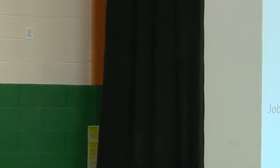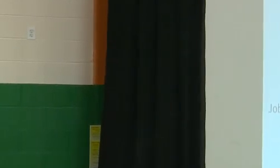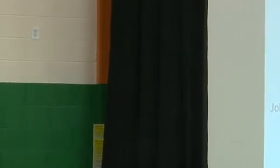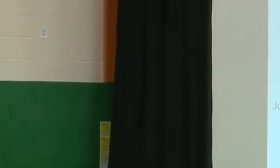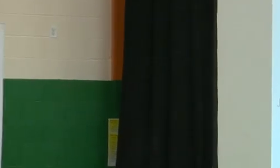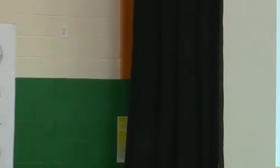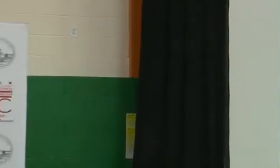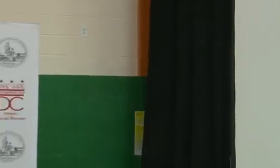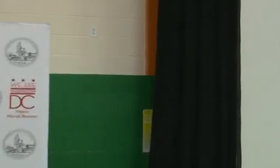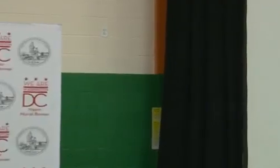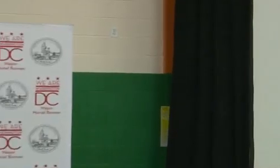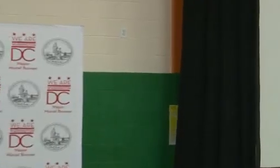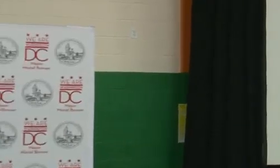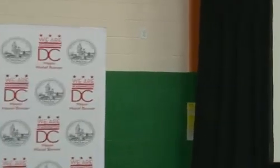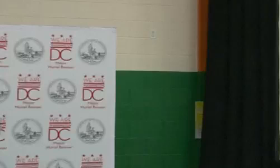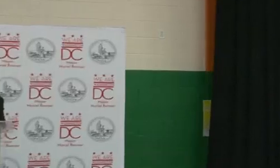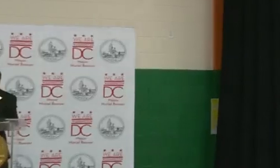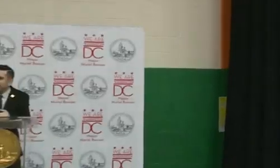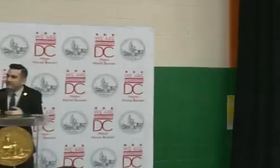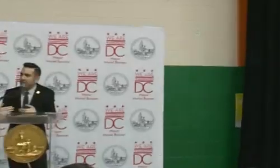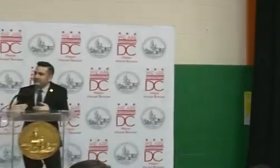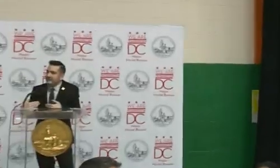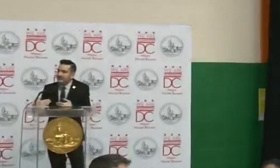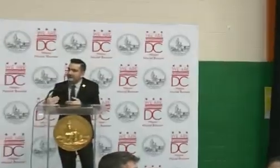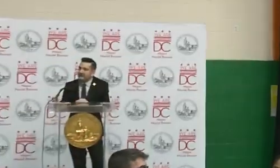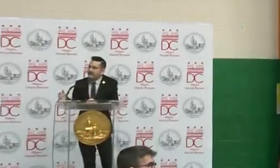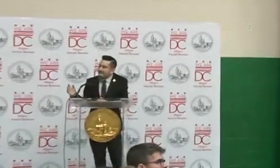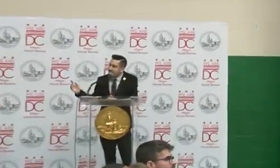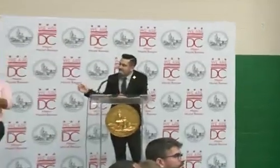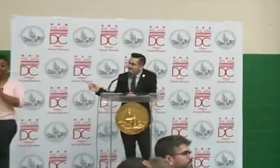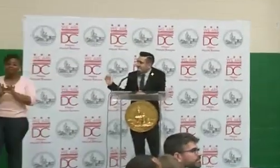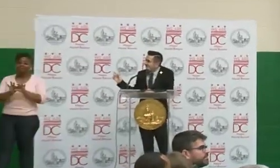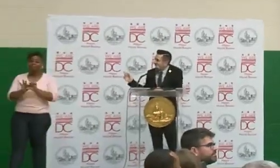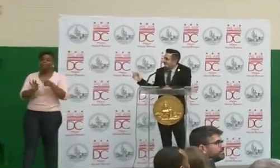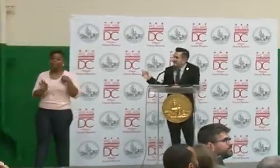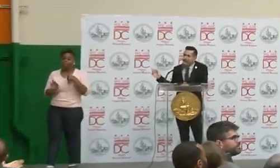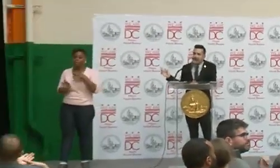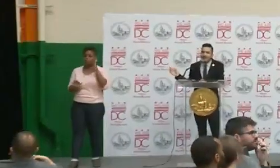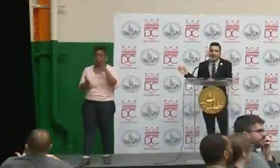all issues that are extremely important that we will be reflecting on today. And I want you to